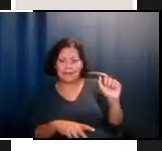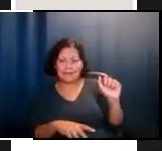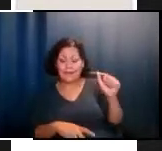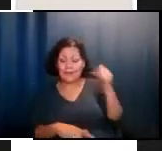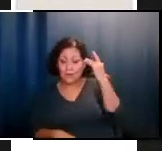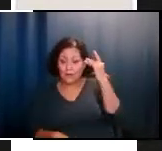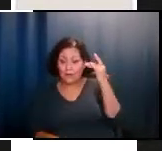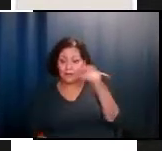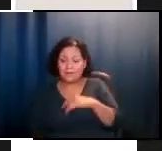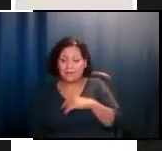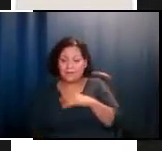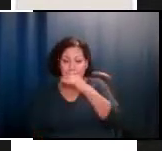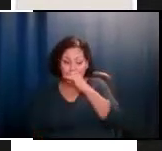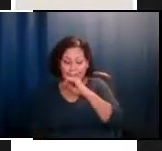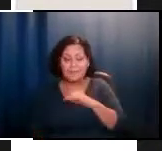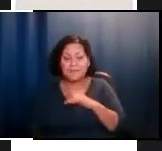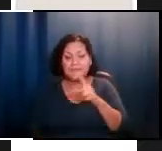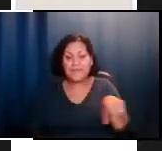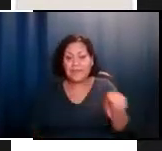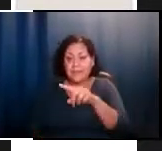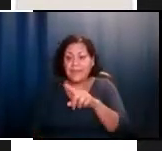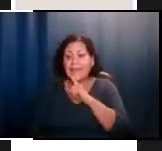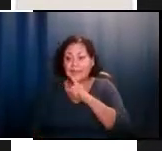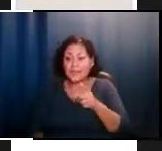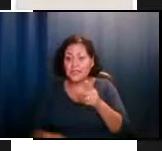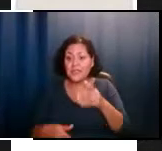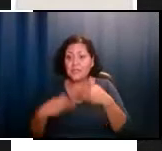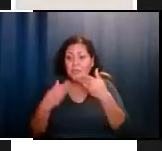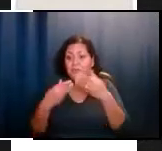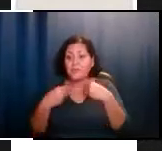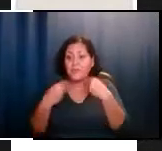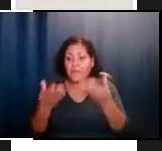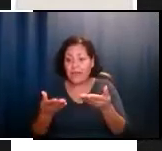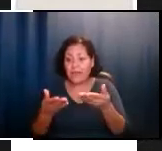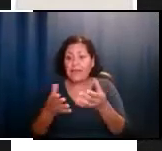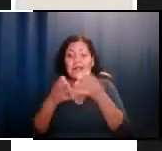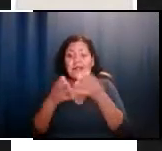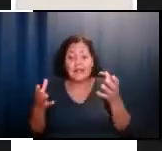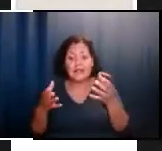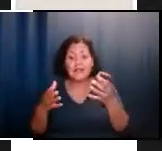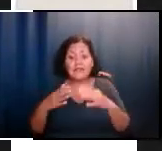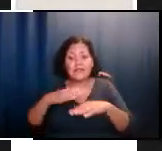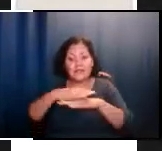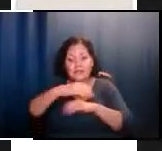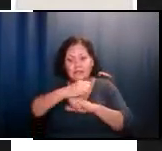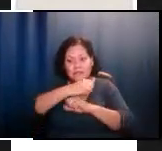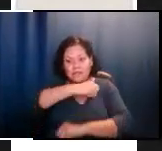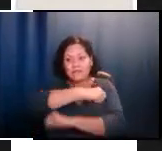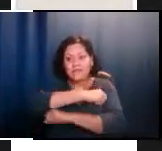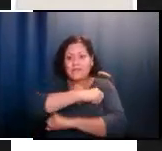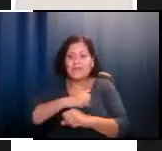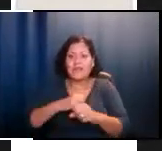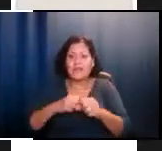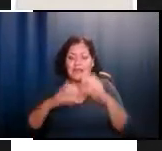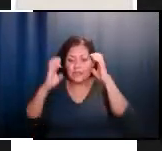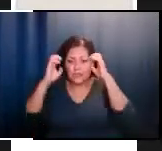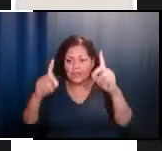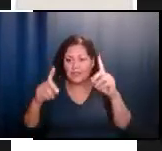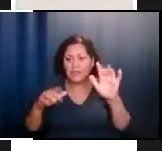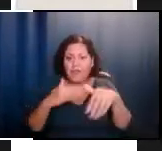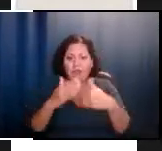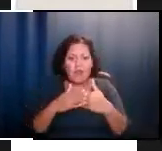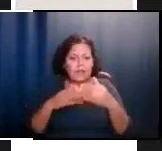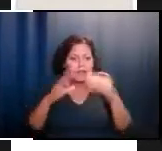because they actually provide a lot of the groundwork and education. All the teachers out there, the ISDs, the special